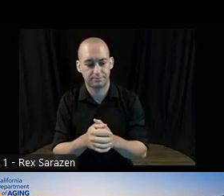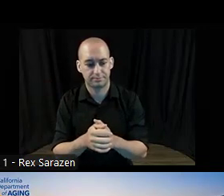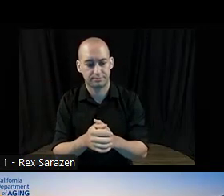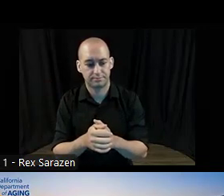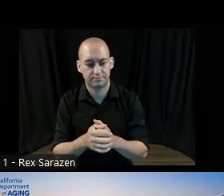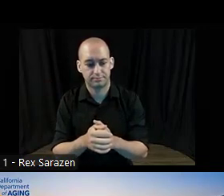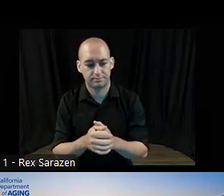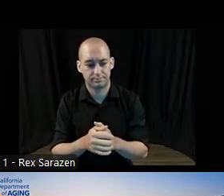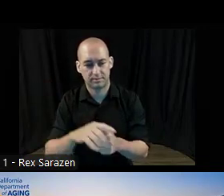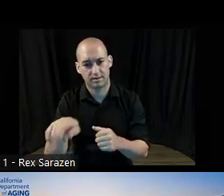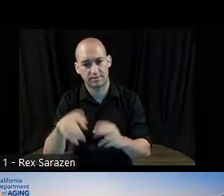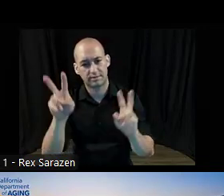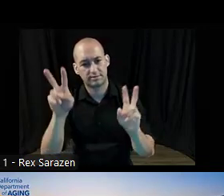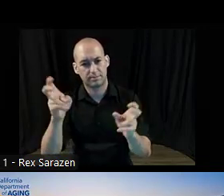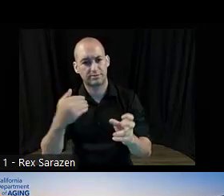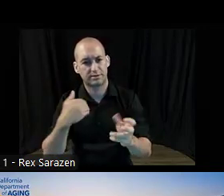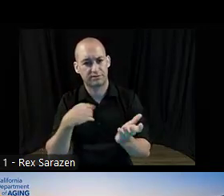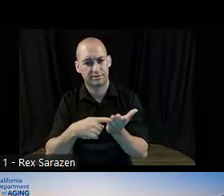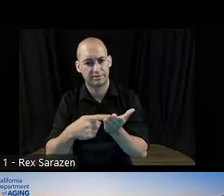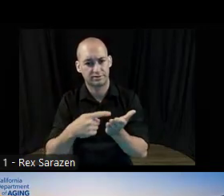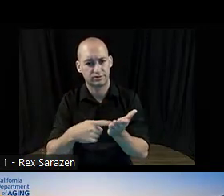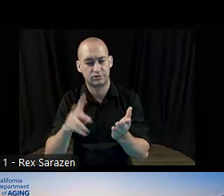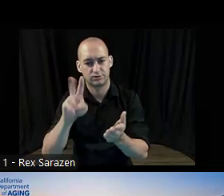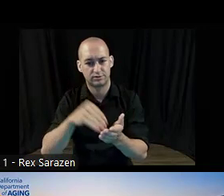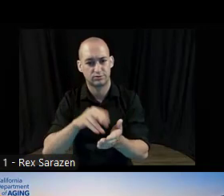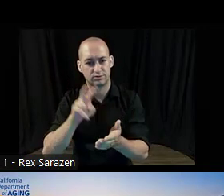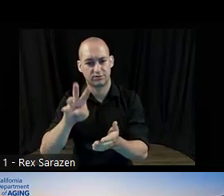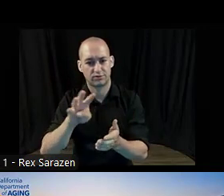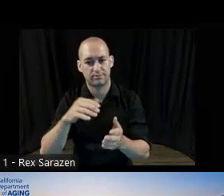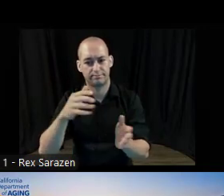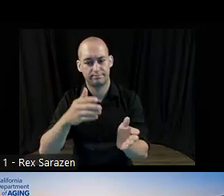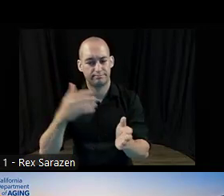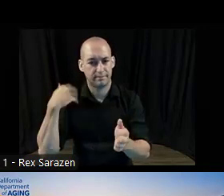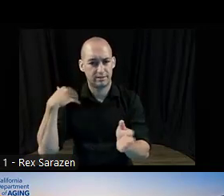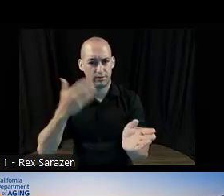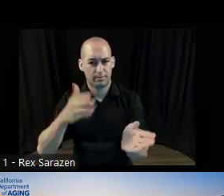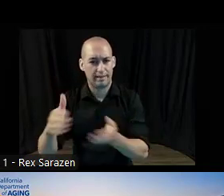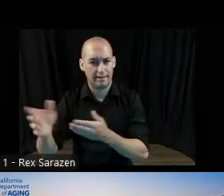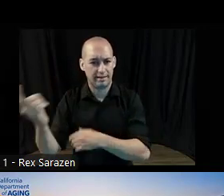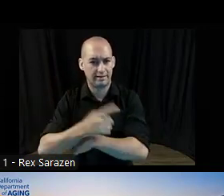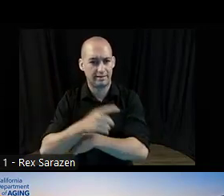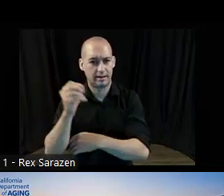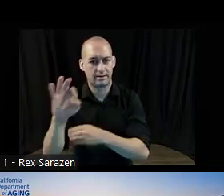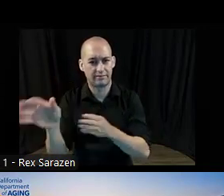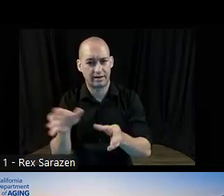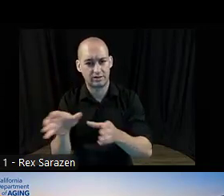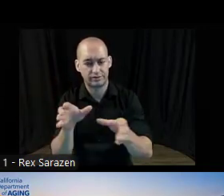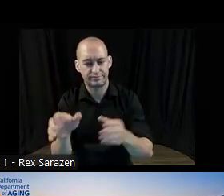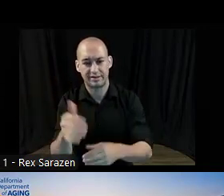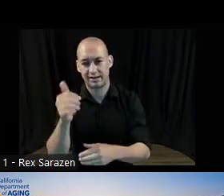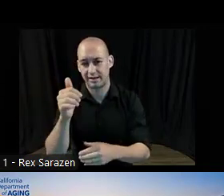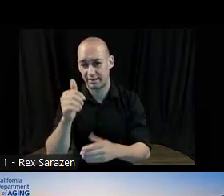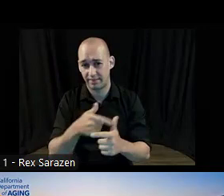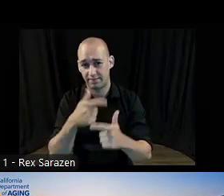those topics, we'll have a discussion on the 2024 Master Plan for Aging Day of Action. After a short 10-minute break, we'll